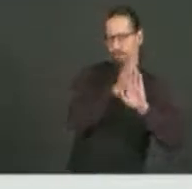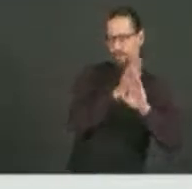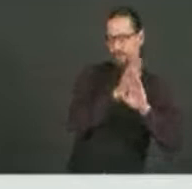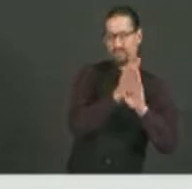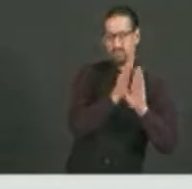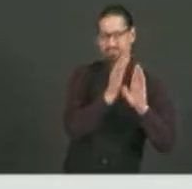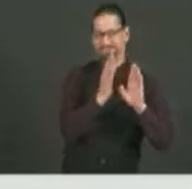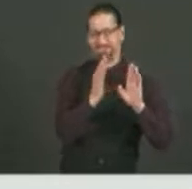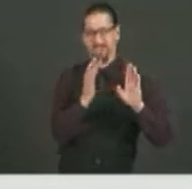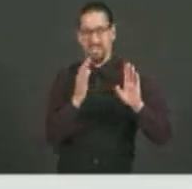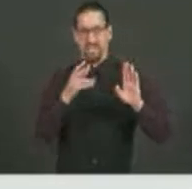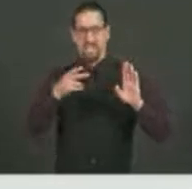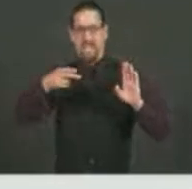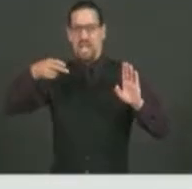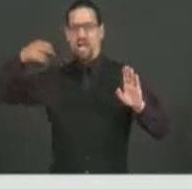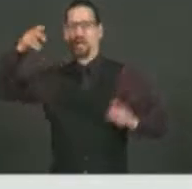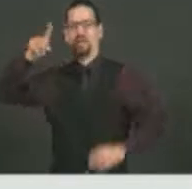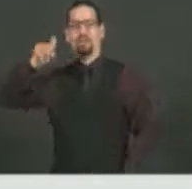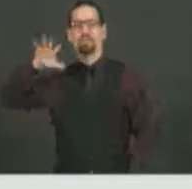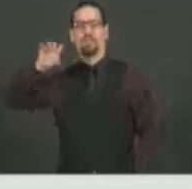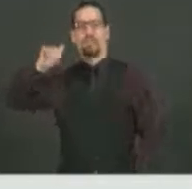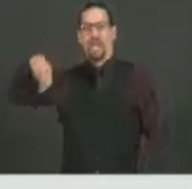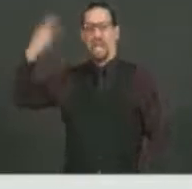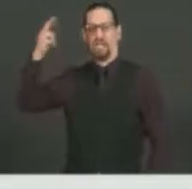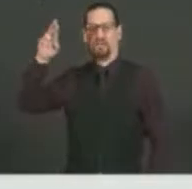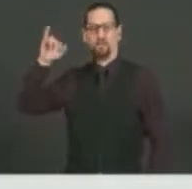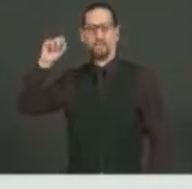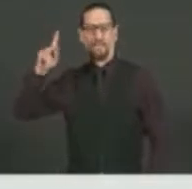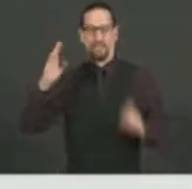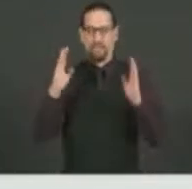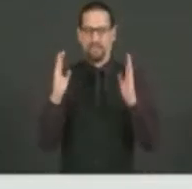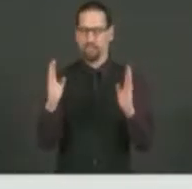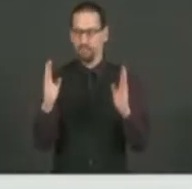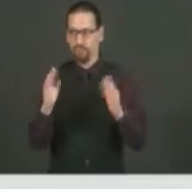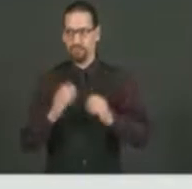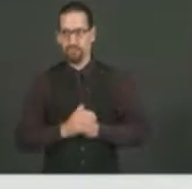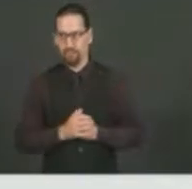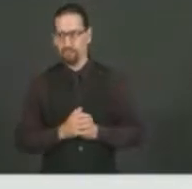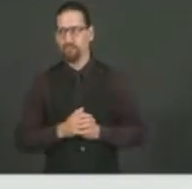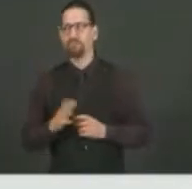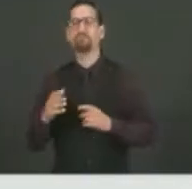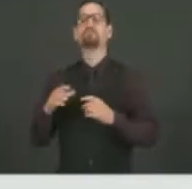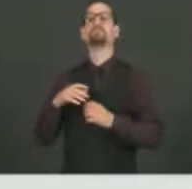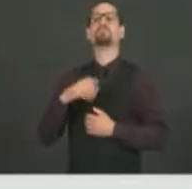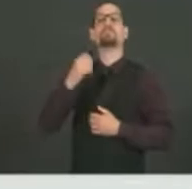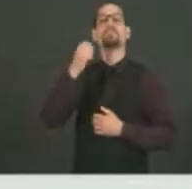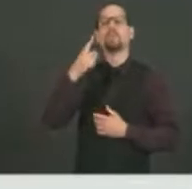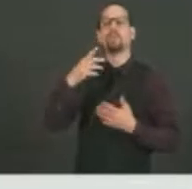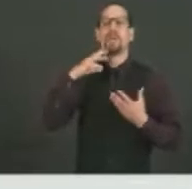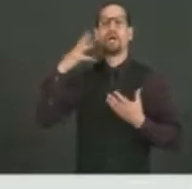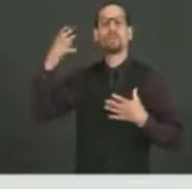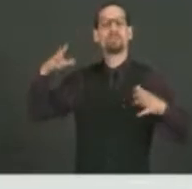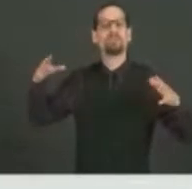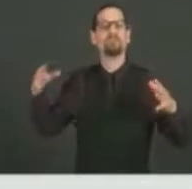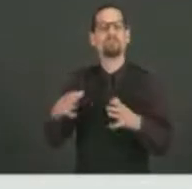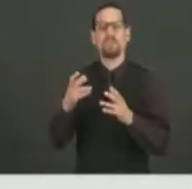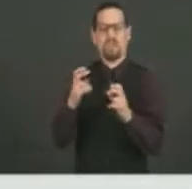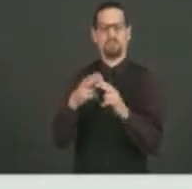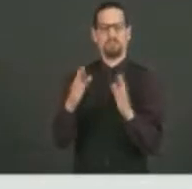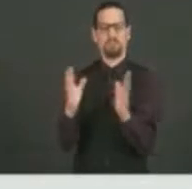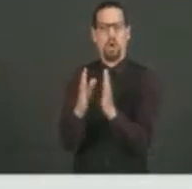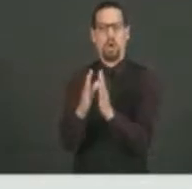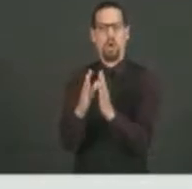max. What's a social gathering? A social gathering is a party, a wedding, a networking event,